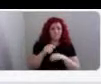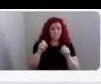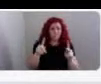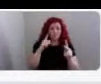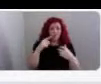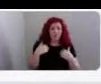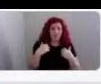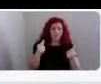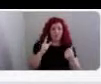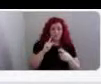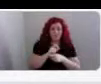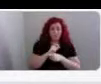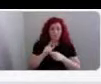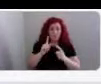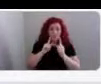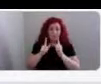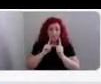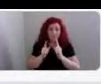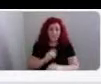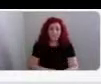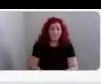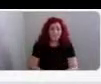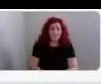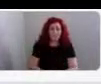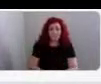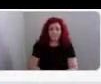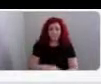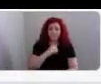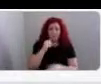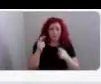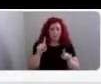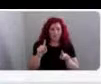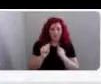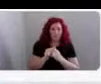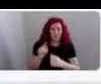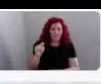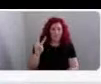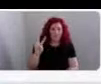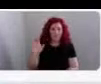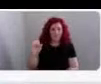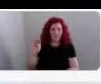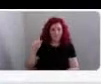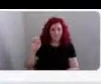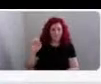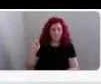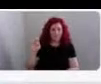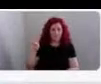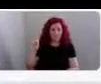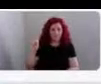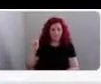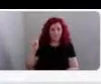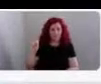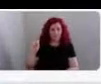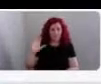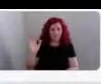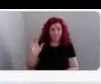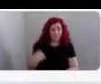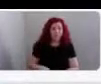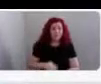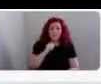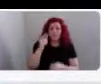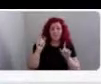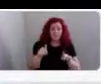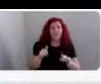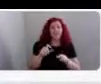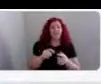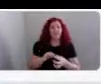actual dialogue it's not going to happen in front of the television cable news channels it's not going to happen unless our politicians are forced to